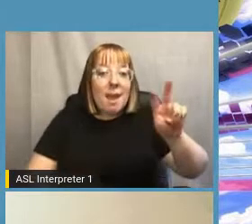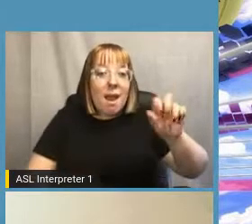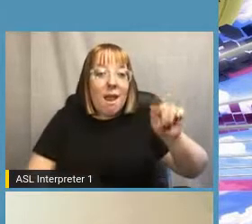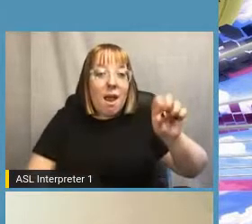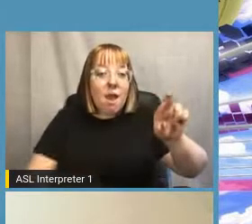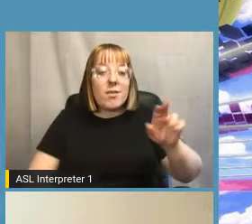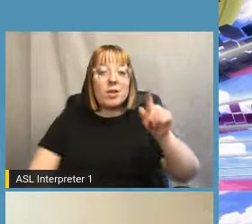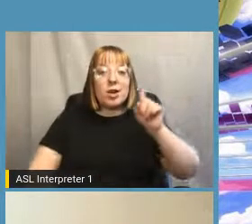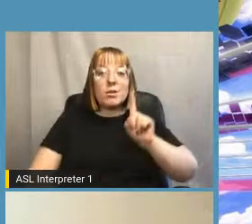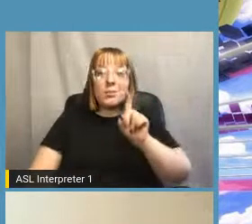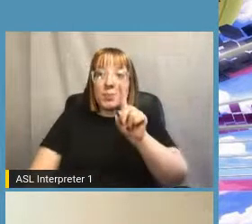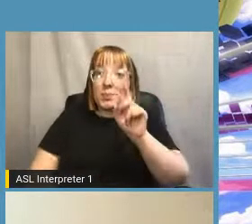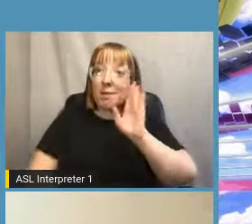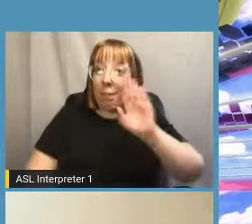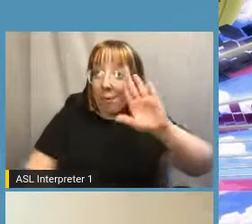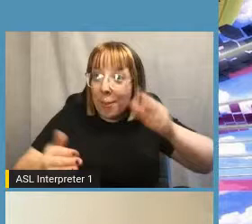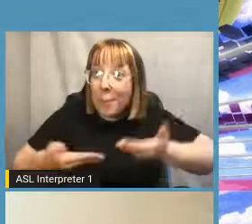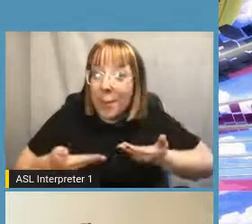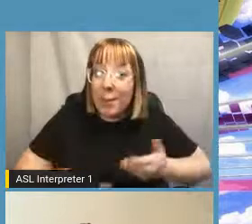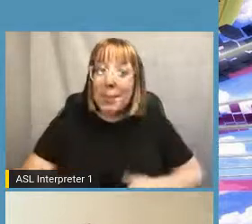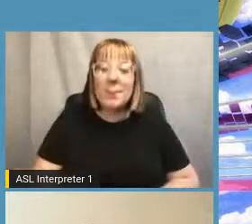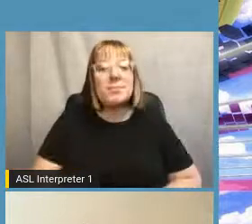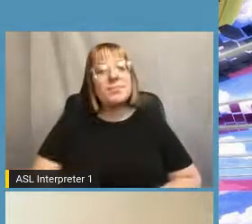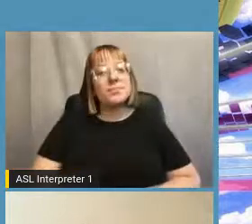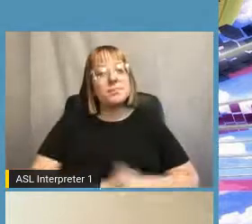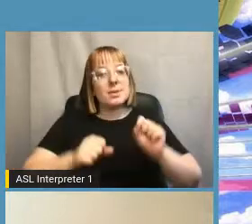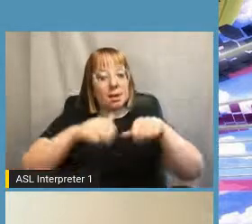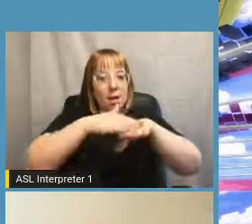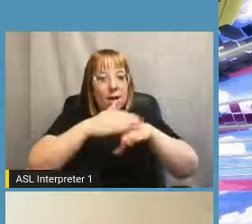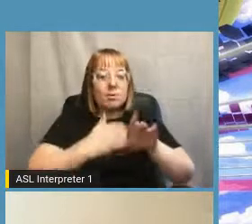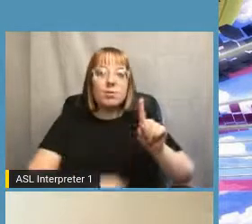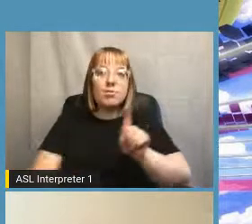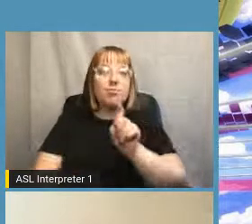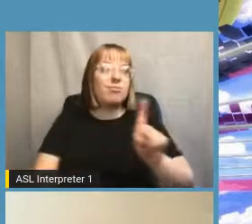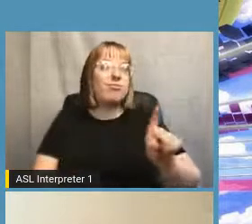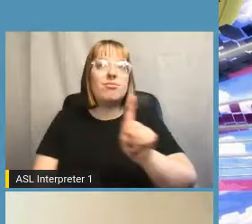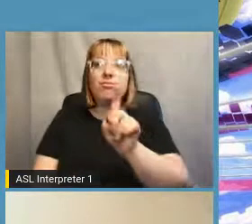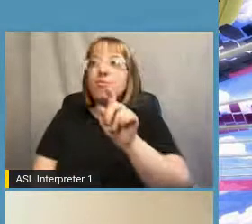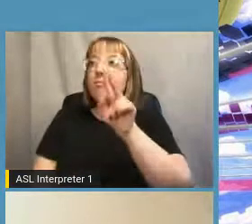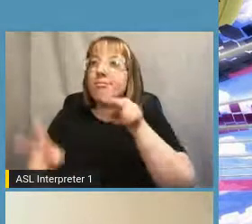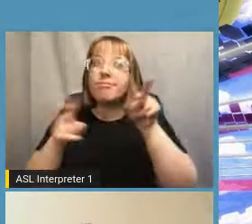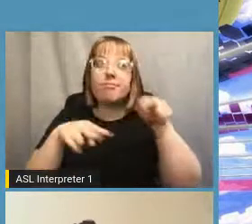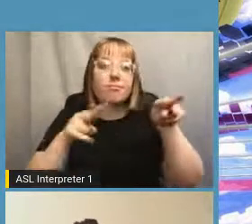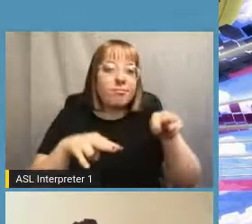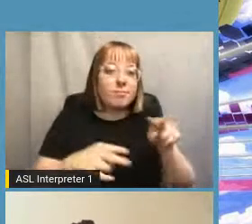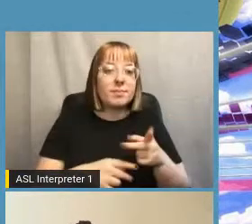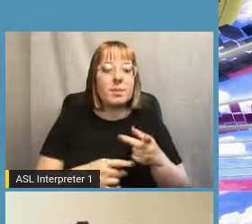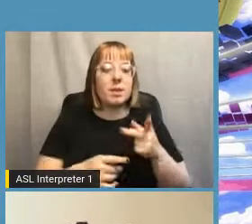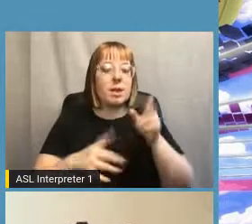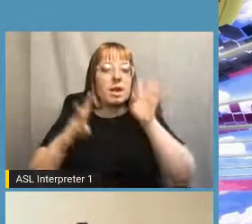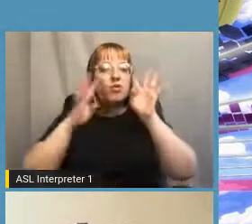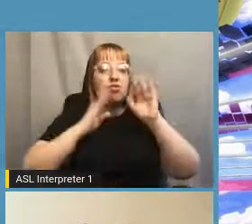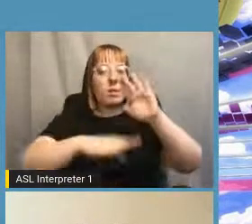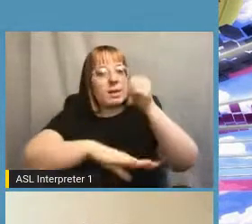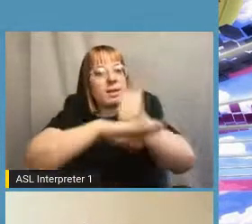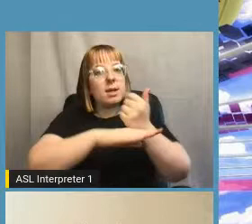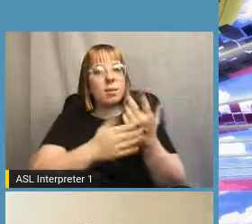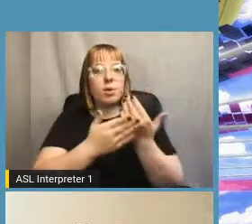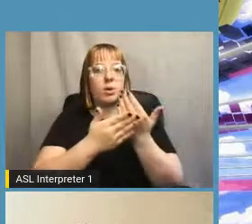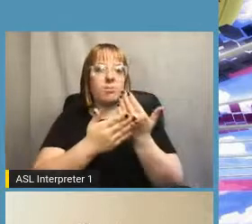could just go in. So this is, again, creating kind of a different type of virtual 3D